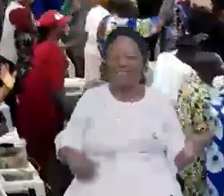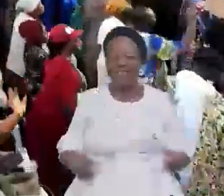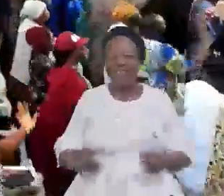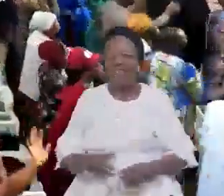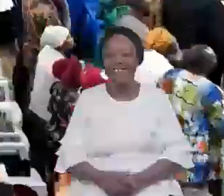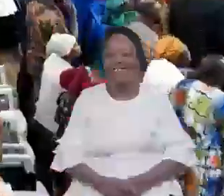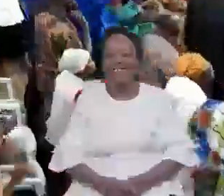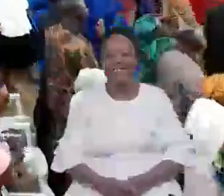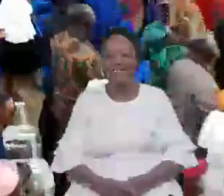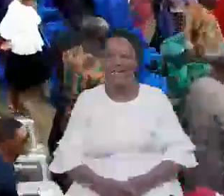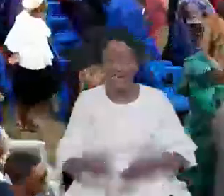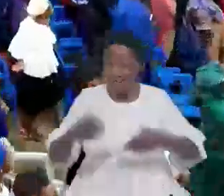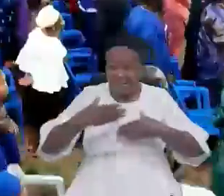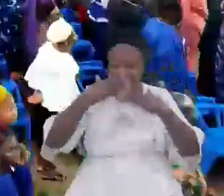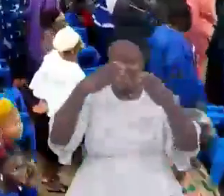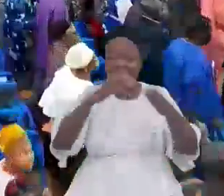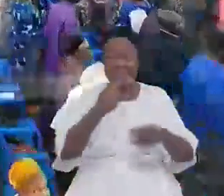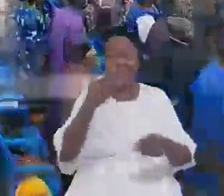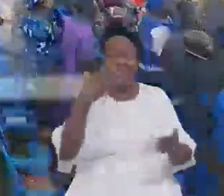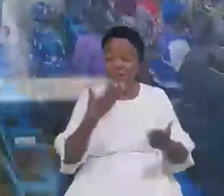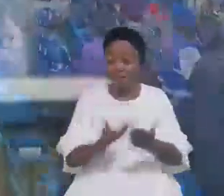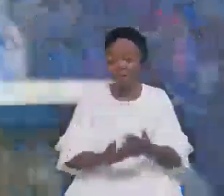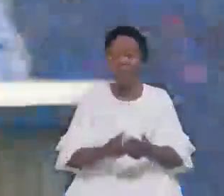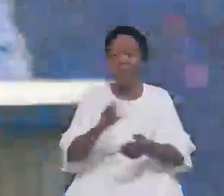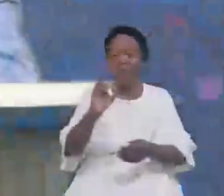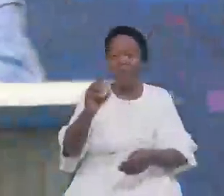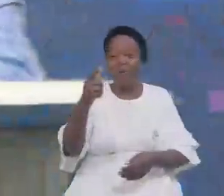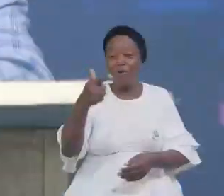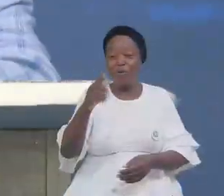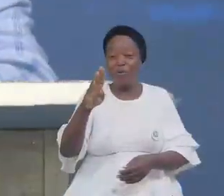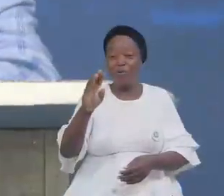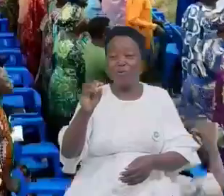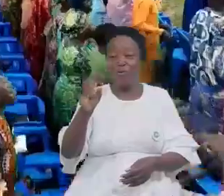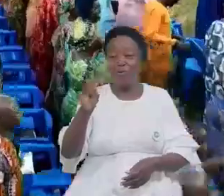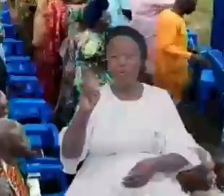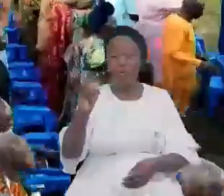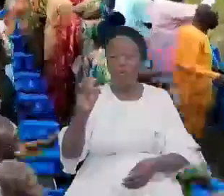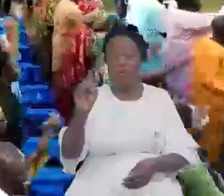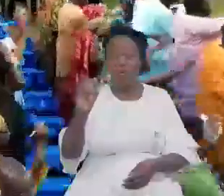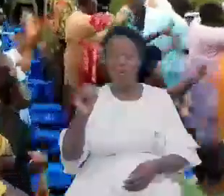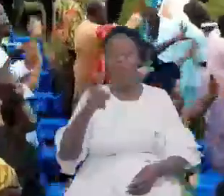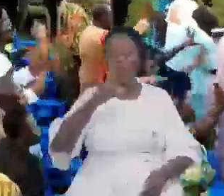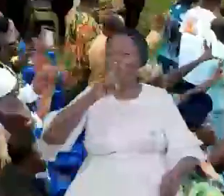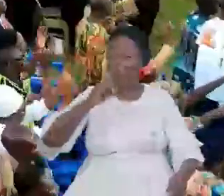Give me good Ogbomo Show original. Hallelujah.